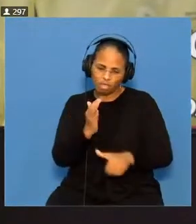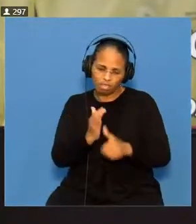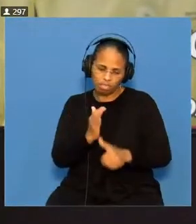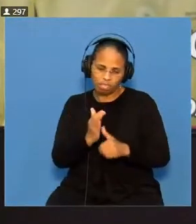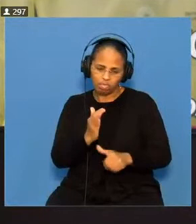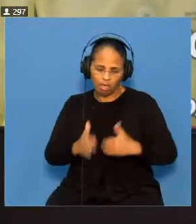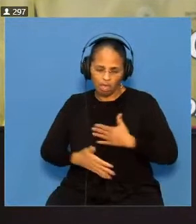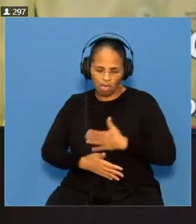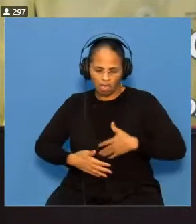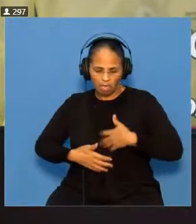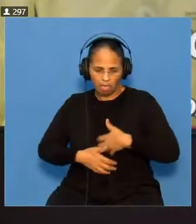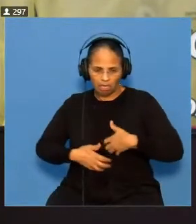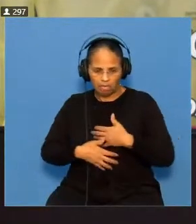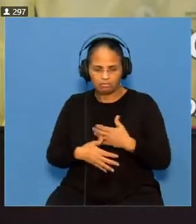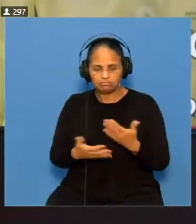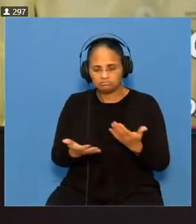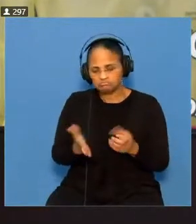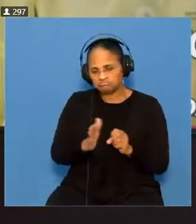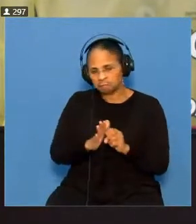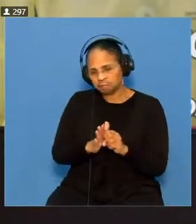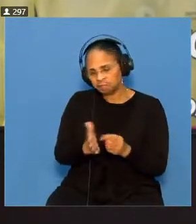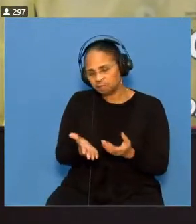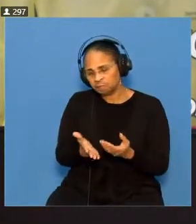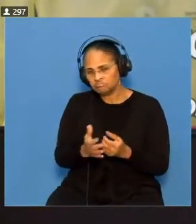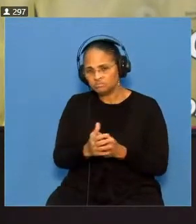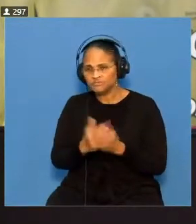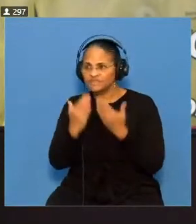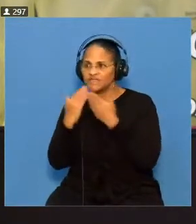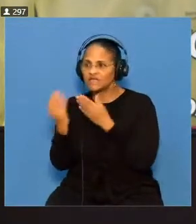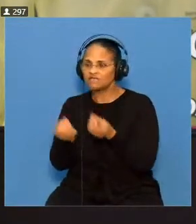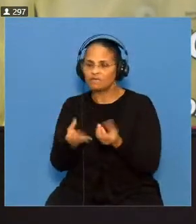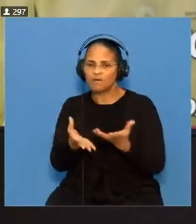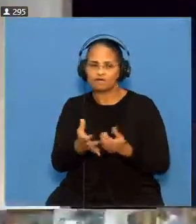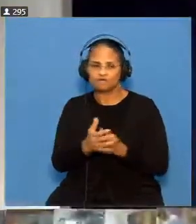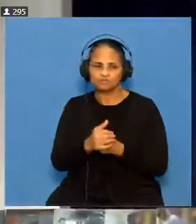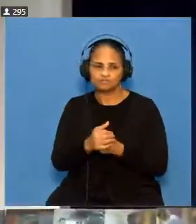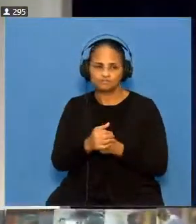diarrhea, nausea, stomach-type symptoms. Thank you very much.